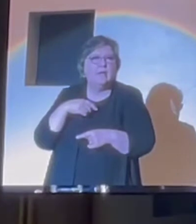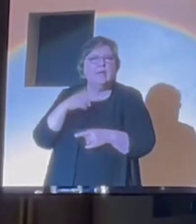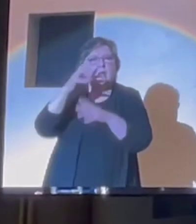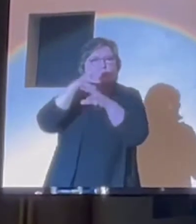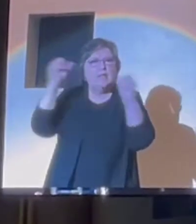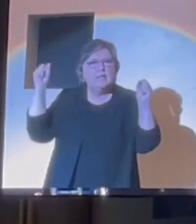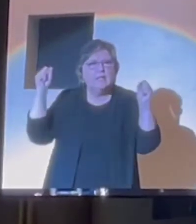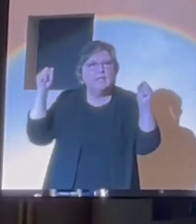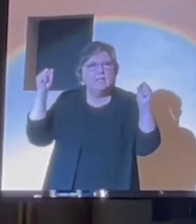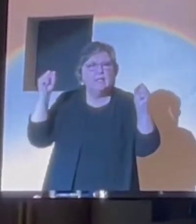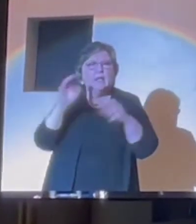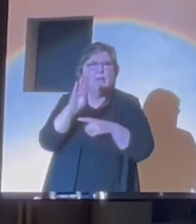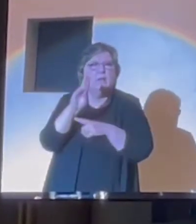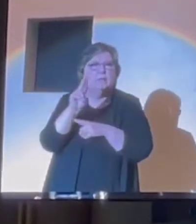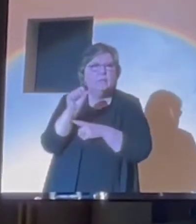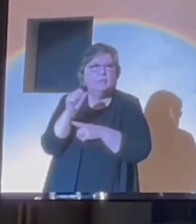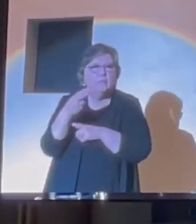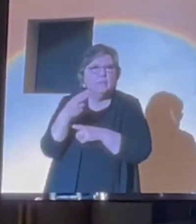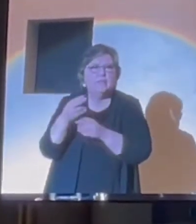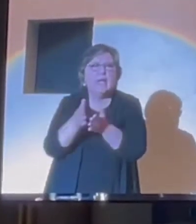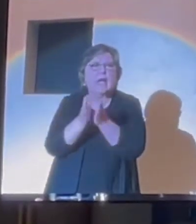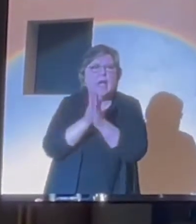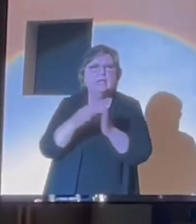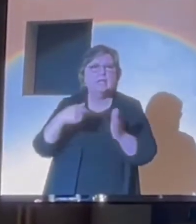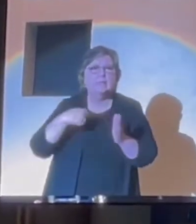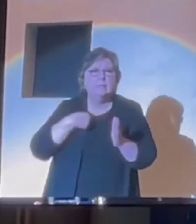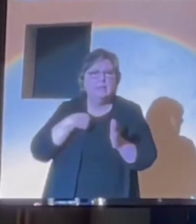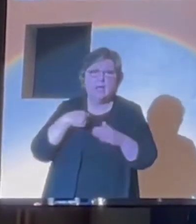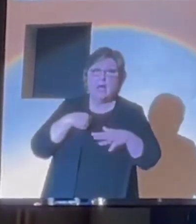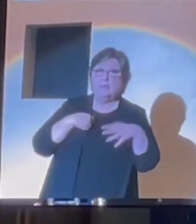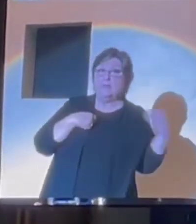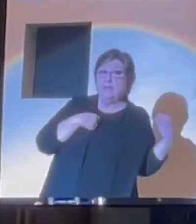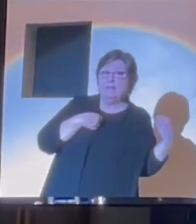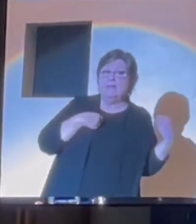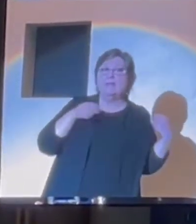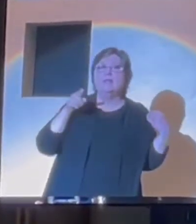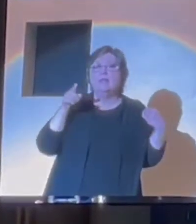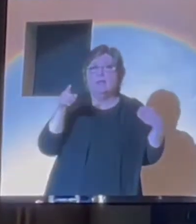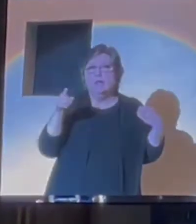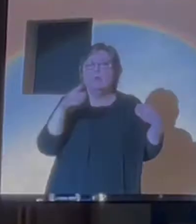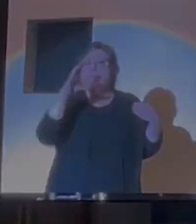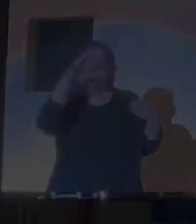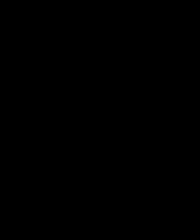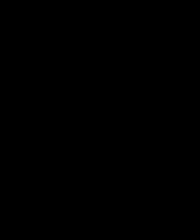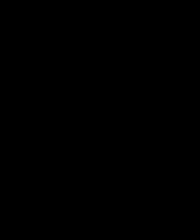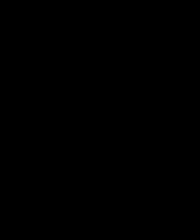"President-elect Bush has asked me to be Secretary of Transportation."